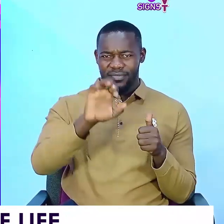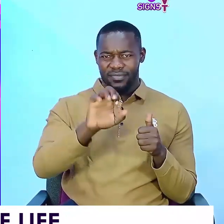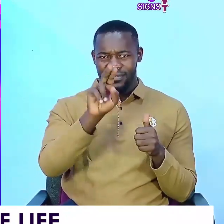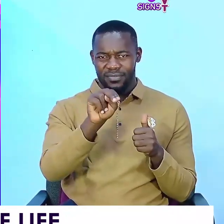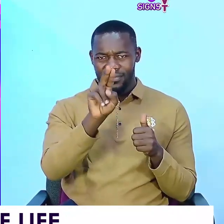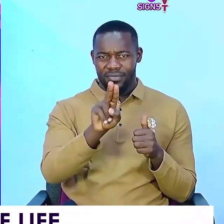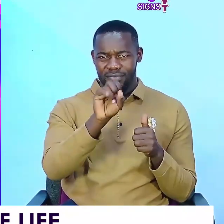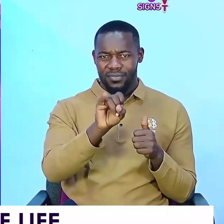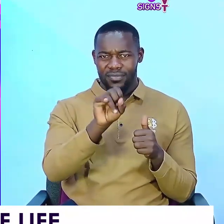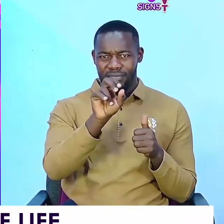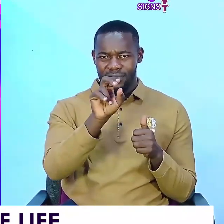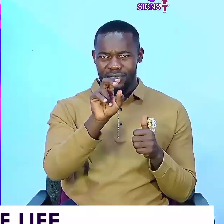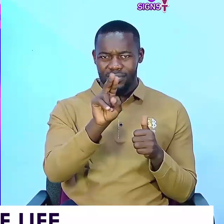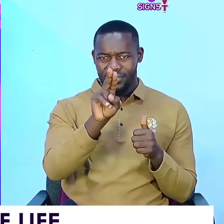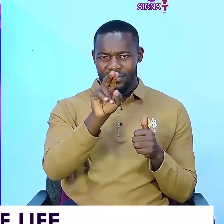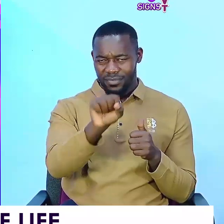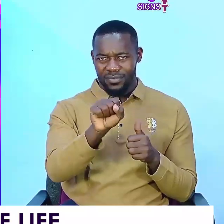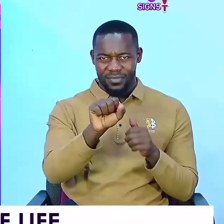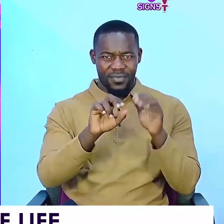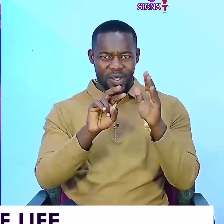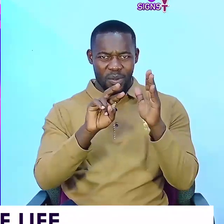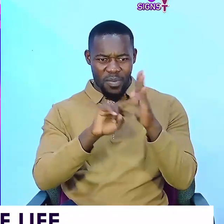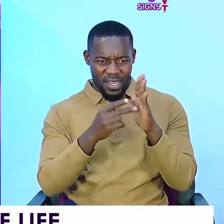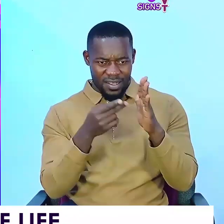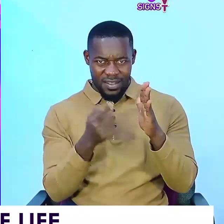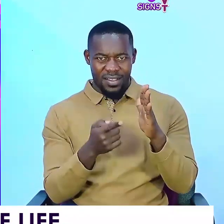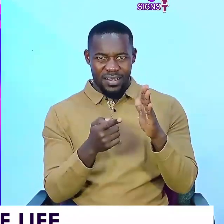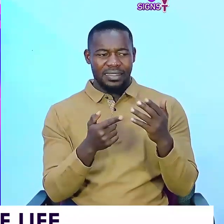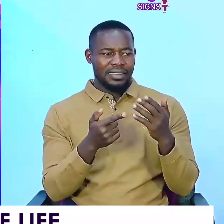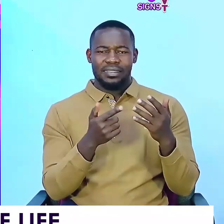partner's expectations 100%. Yes. That would be done by an angel.